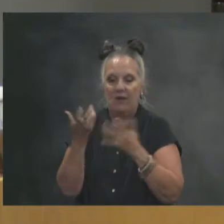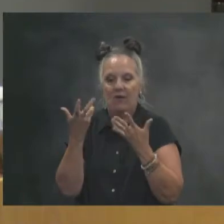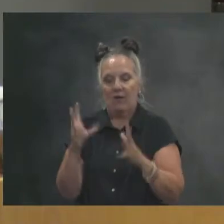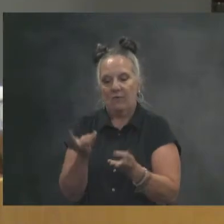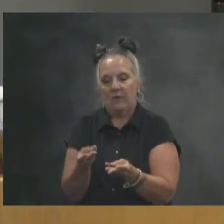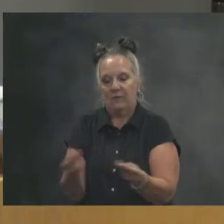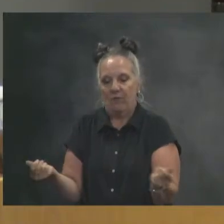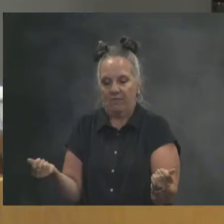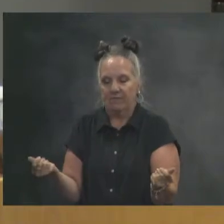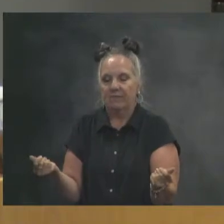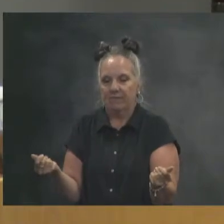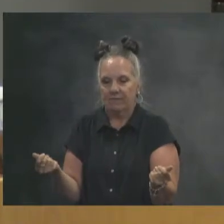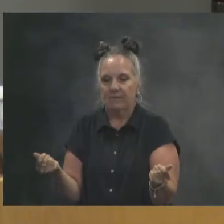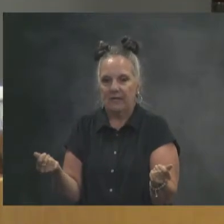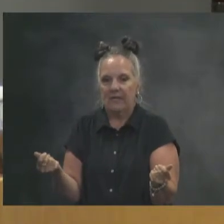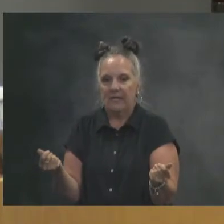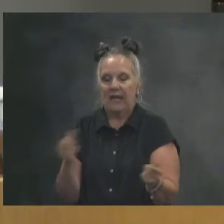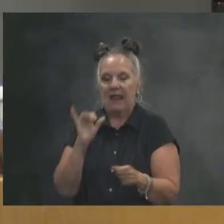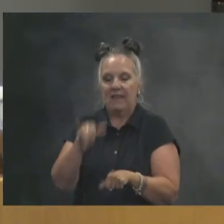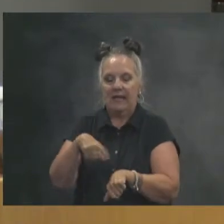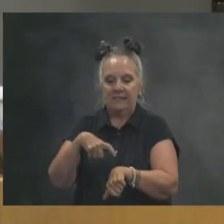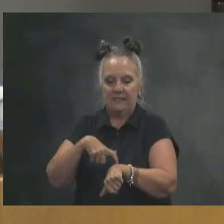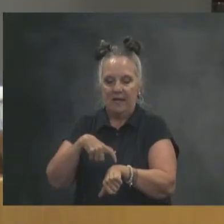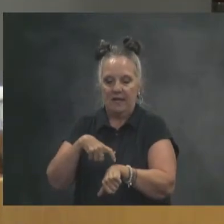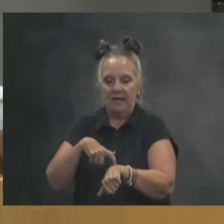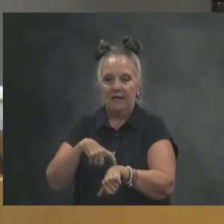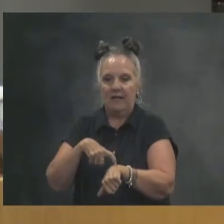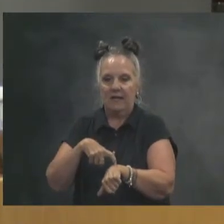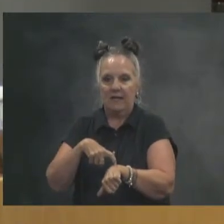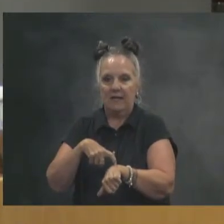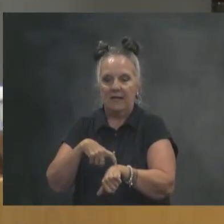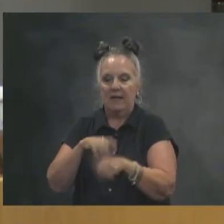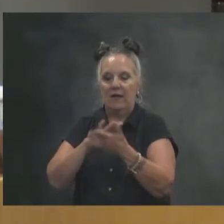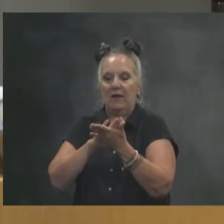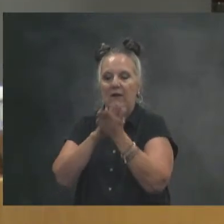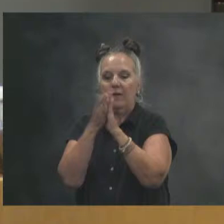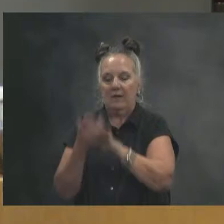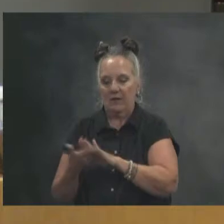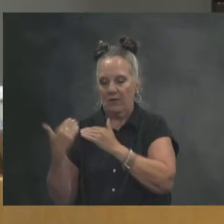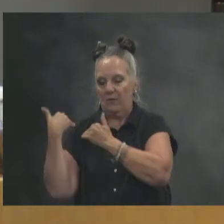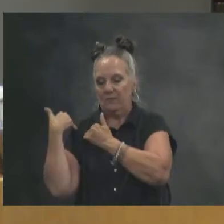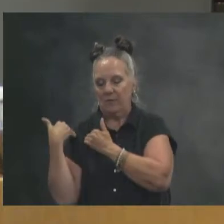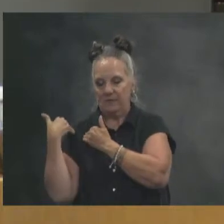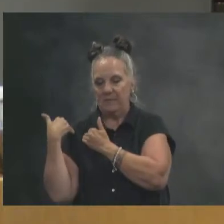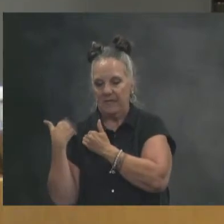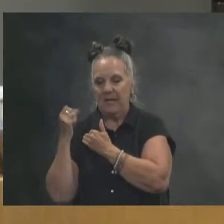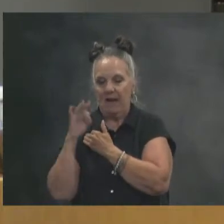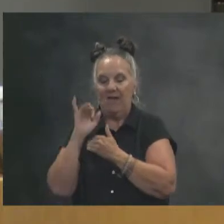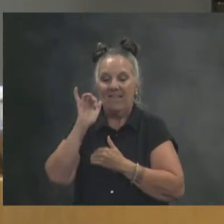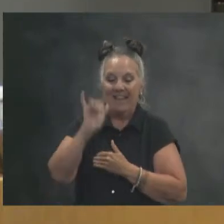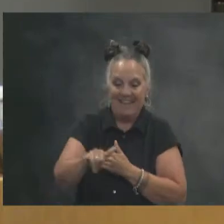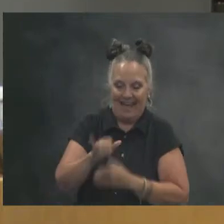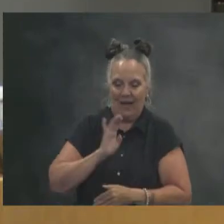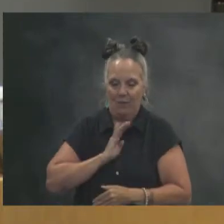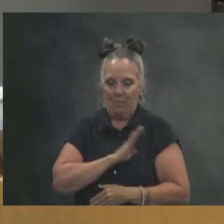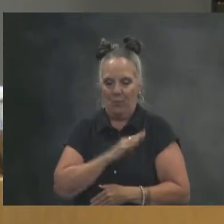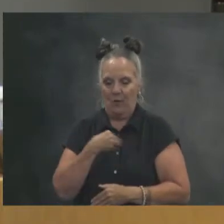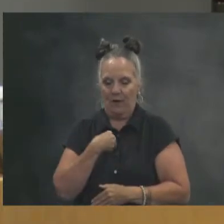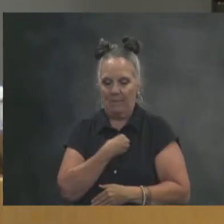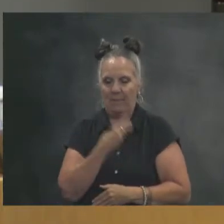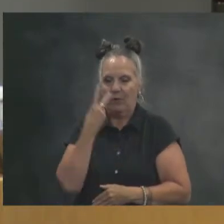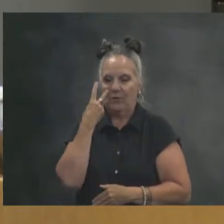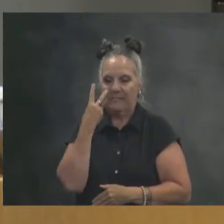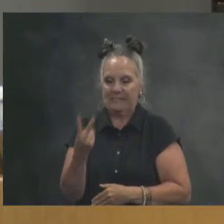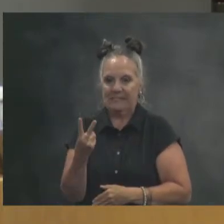been resolved. At that time, it then became the responsibility of that board member to see